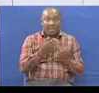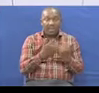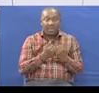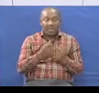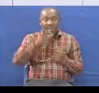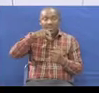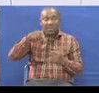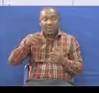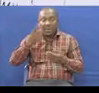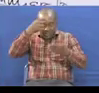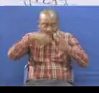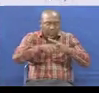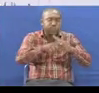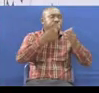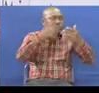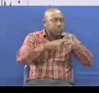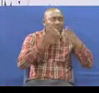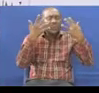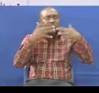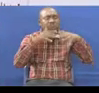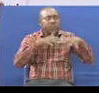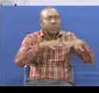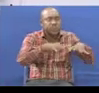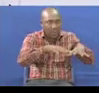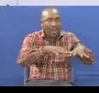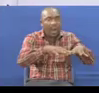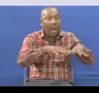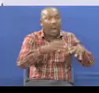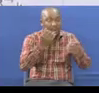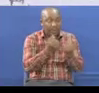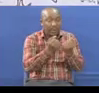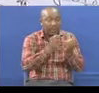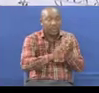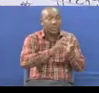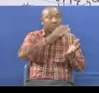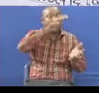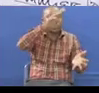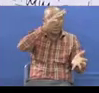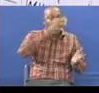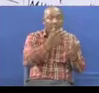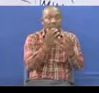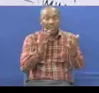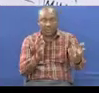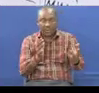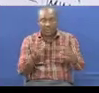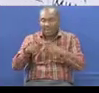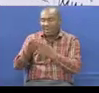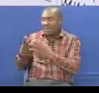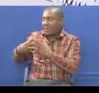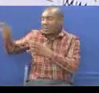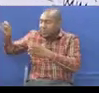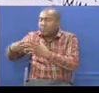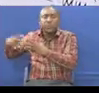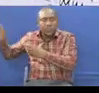When people are moving out, it can lead to the decrease, but this one it can lead to the increase of people in any